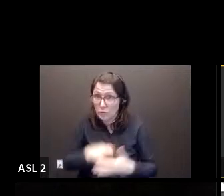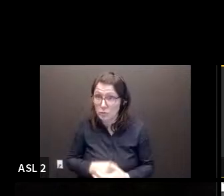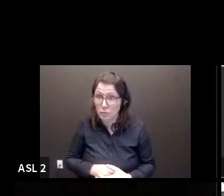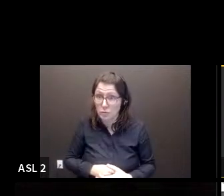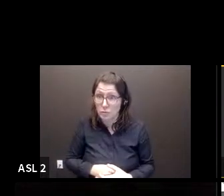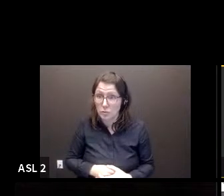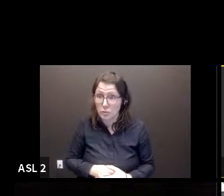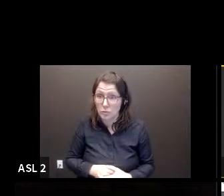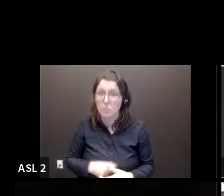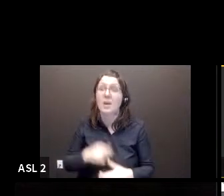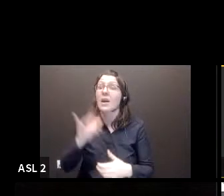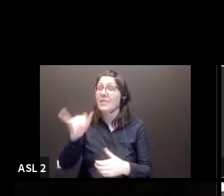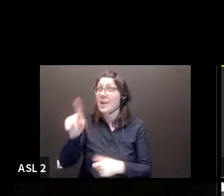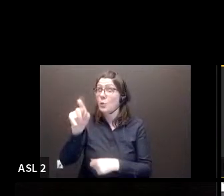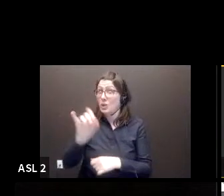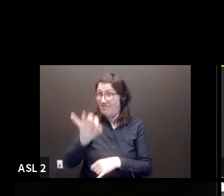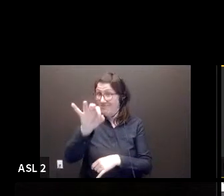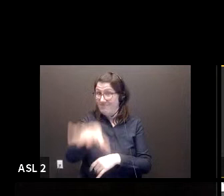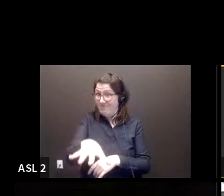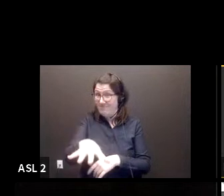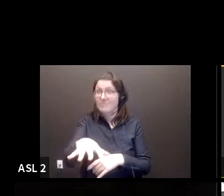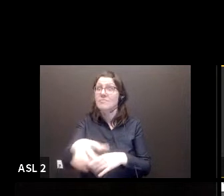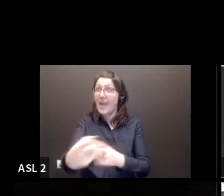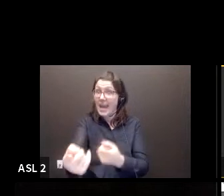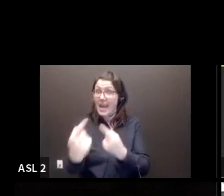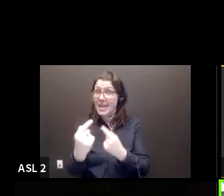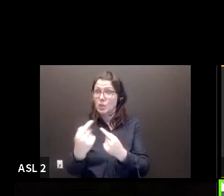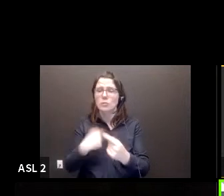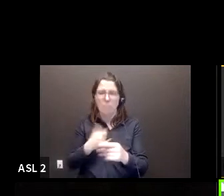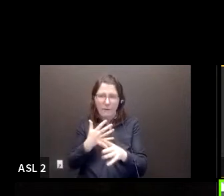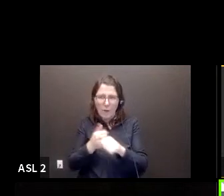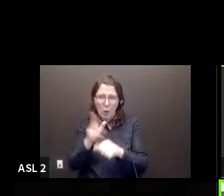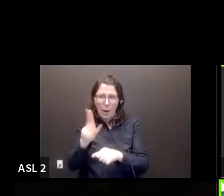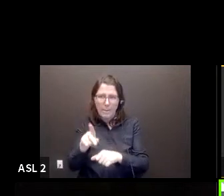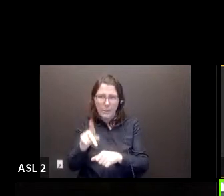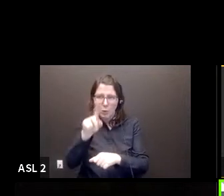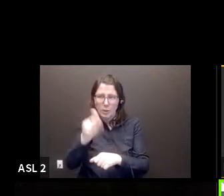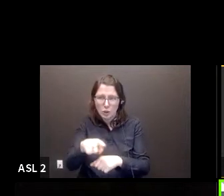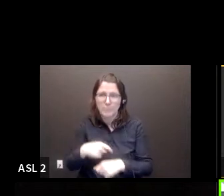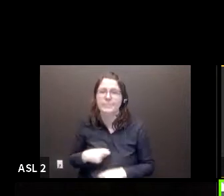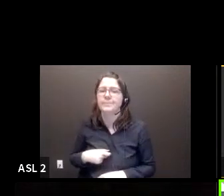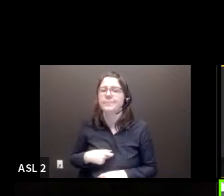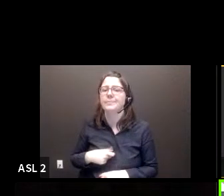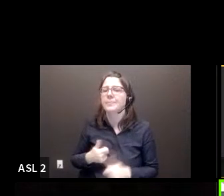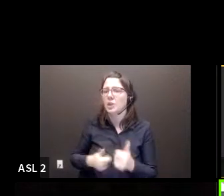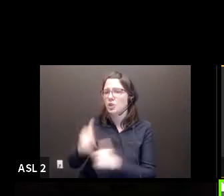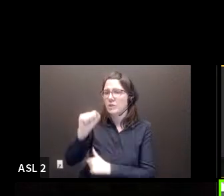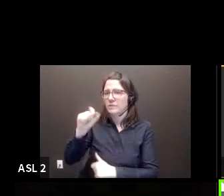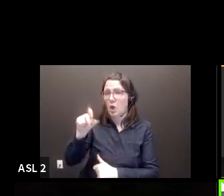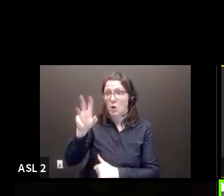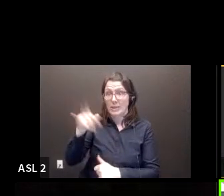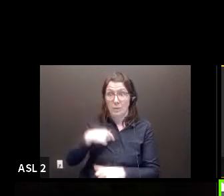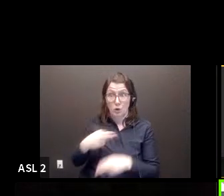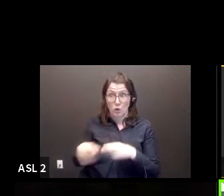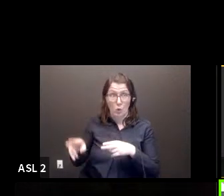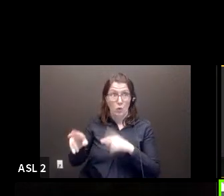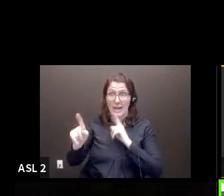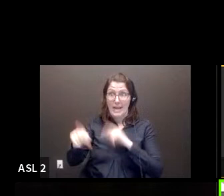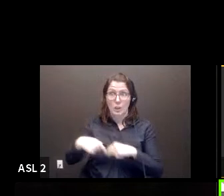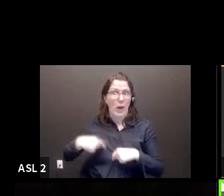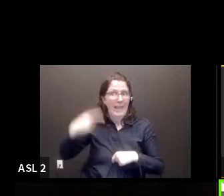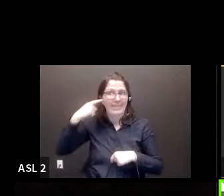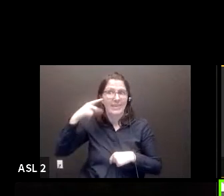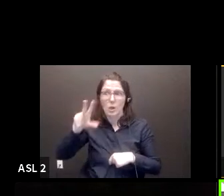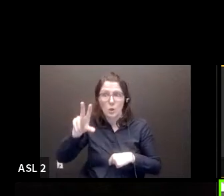and then i have a follow-up question once i clarify this uh the short answer is is i believe no but deputy bell would you like to